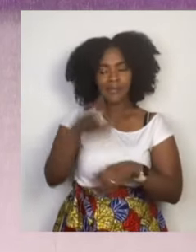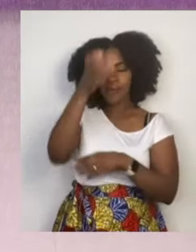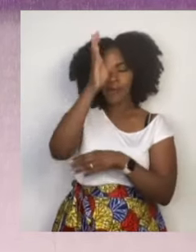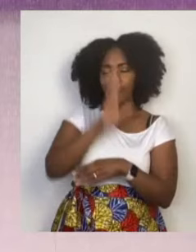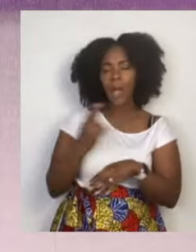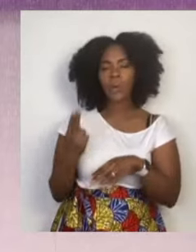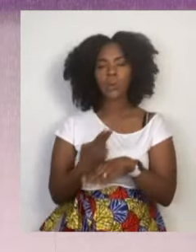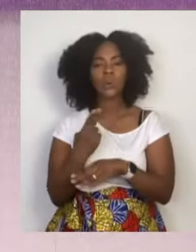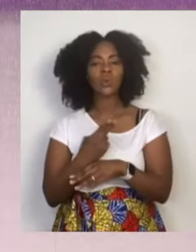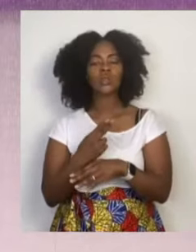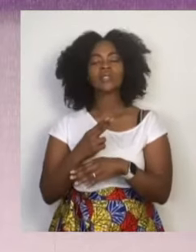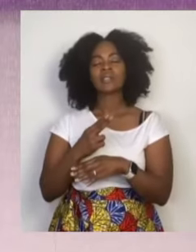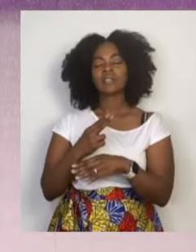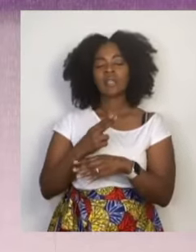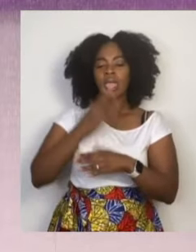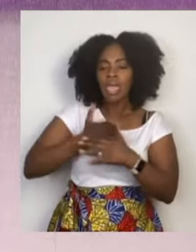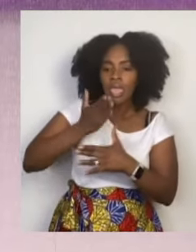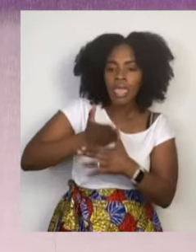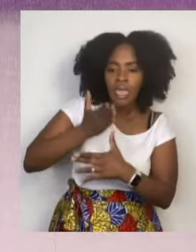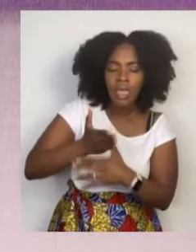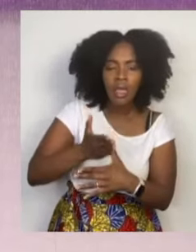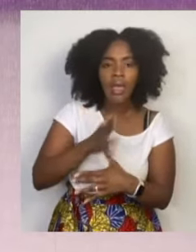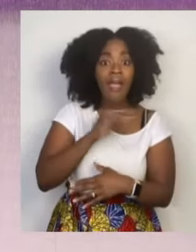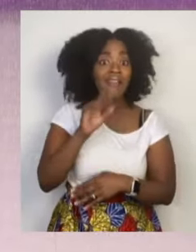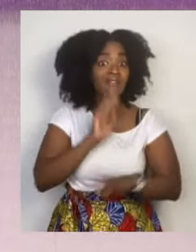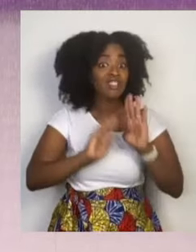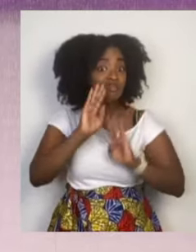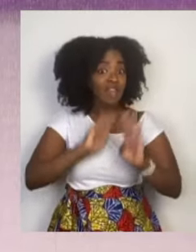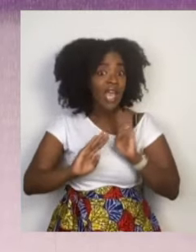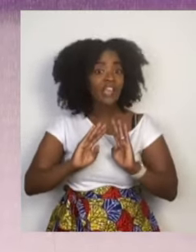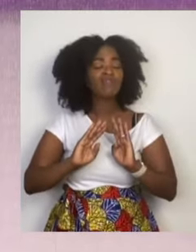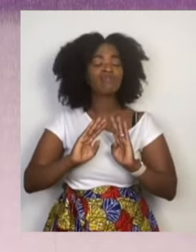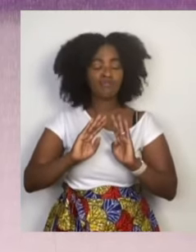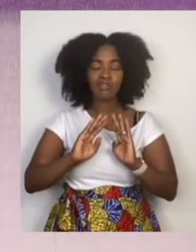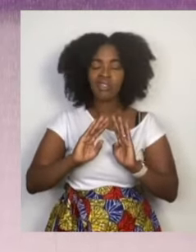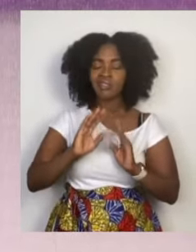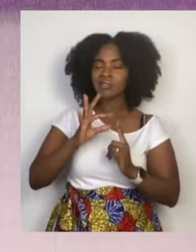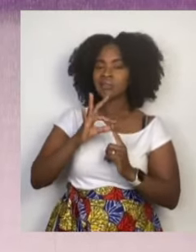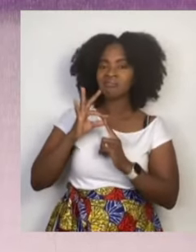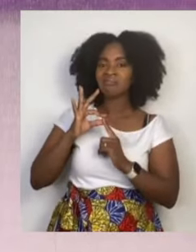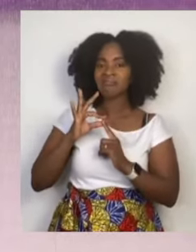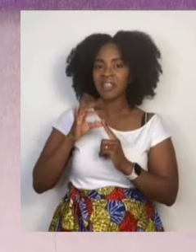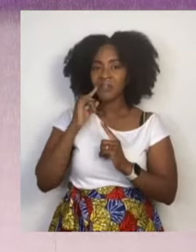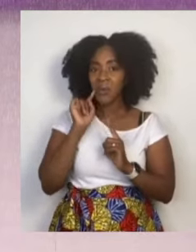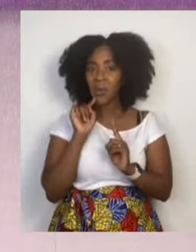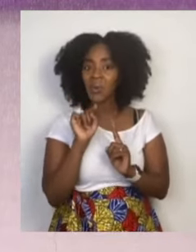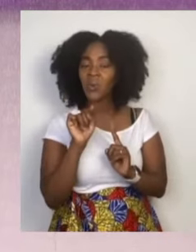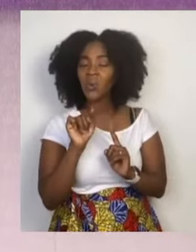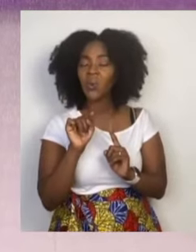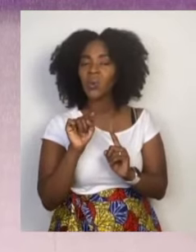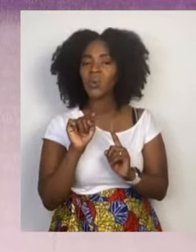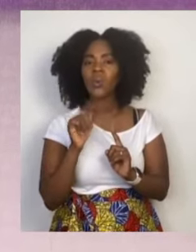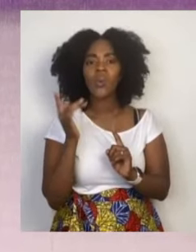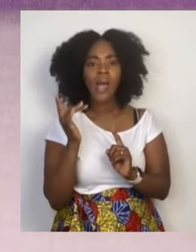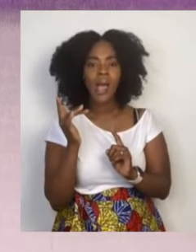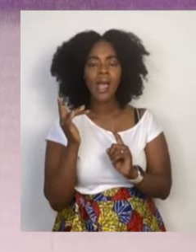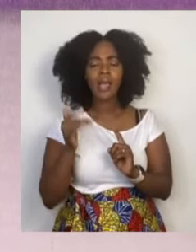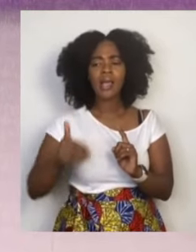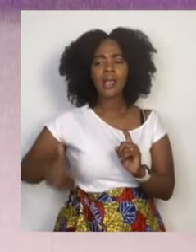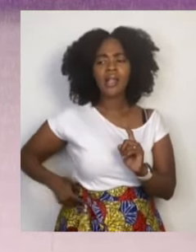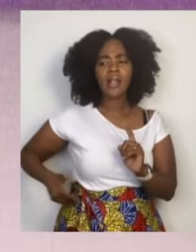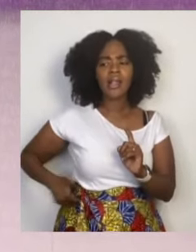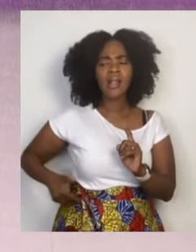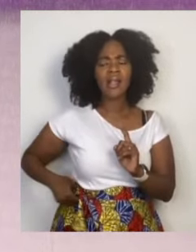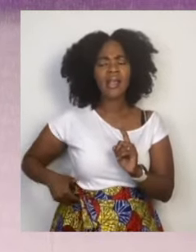frustration. So that will be an indicator that where you are in your life is not the